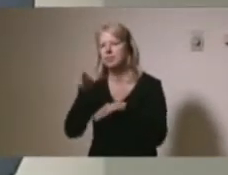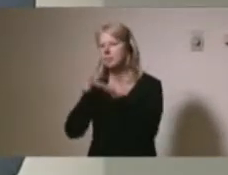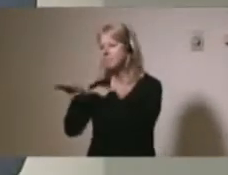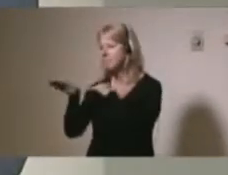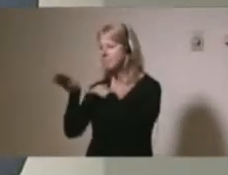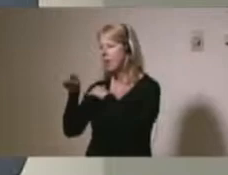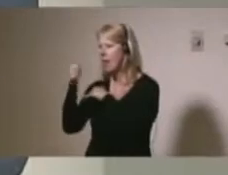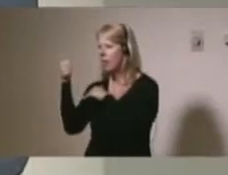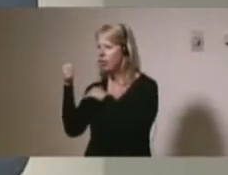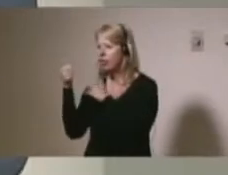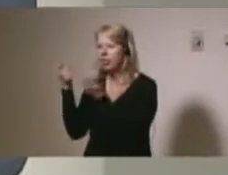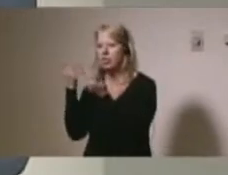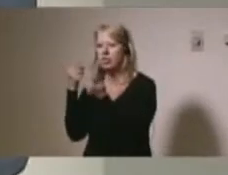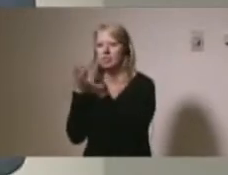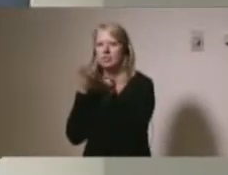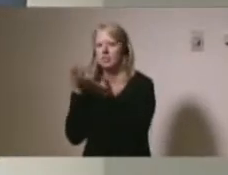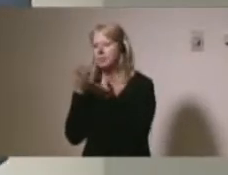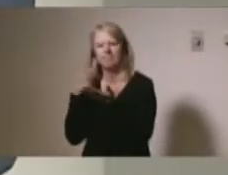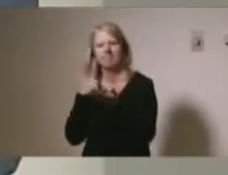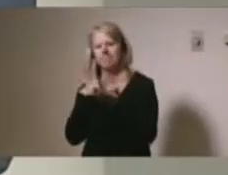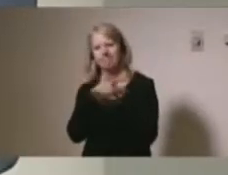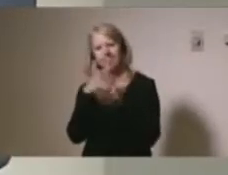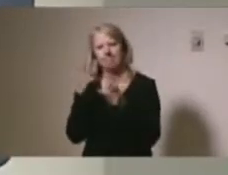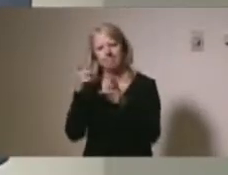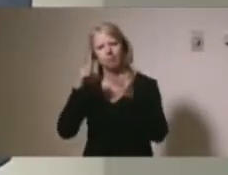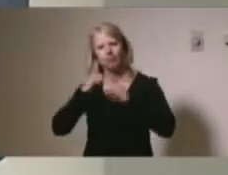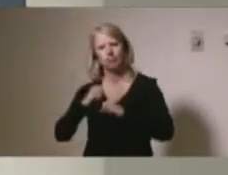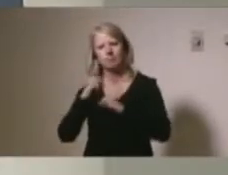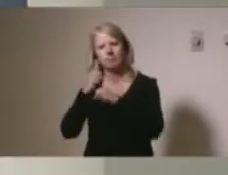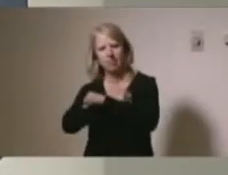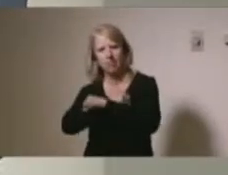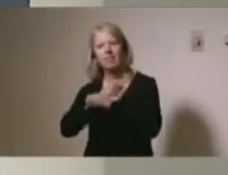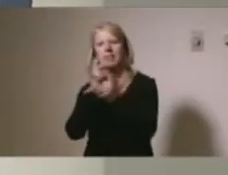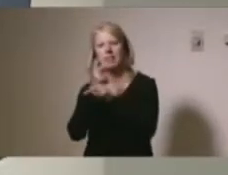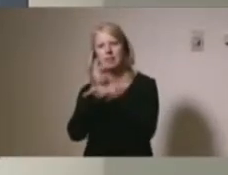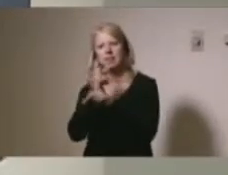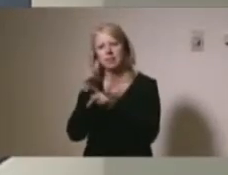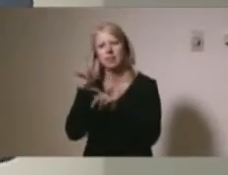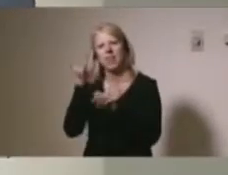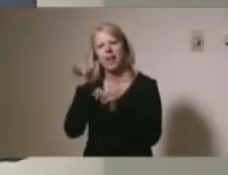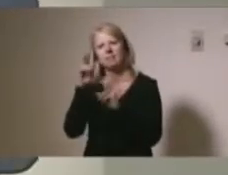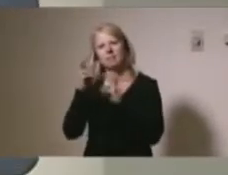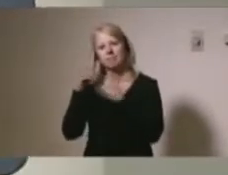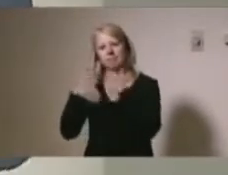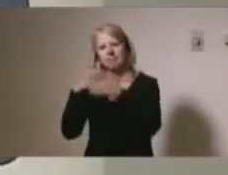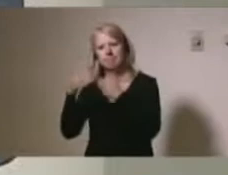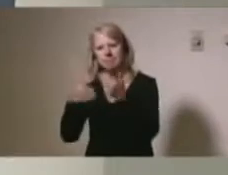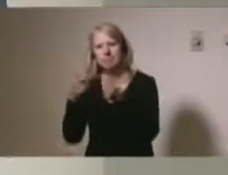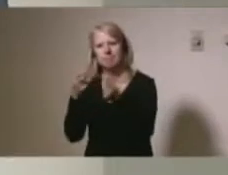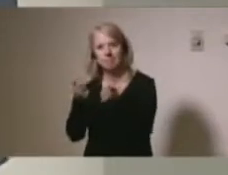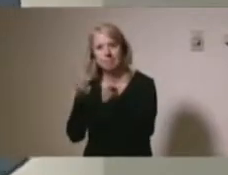other services. But this fight is a midterm fight.